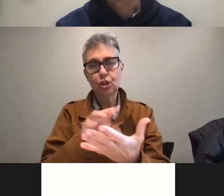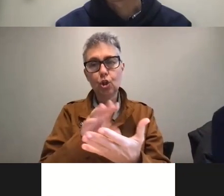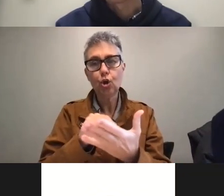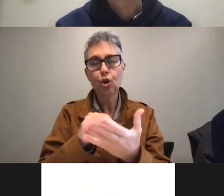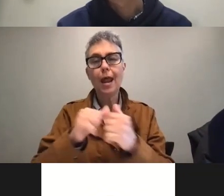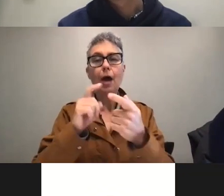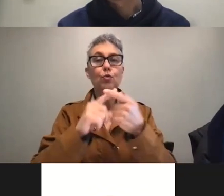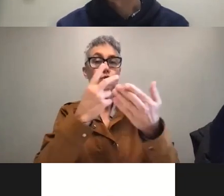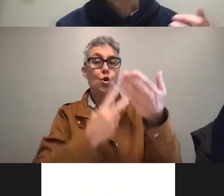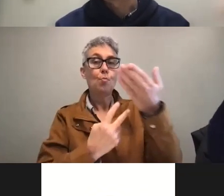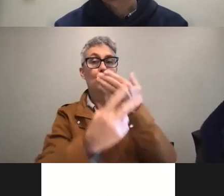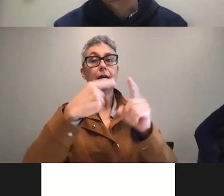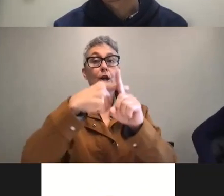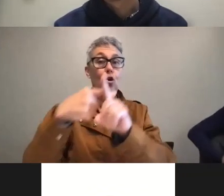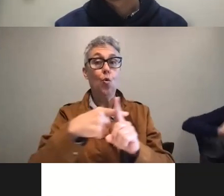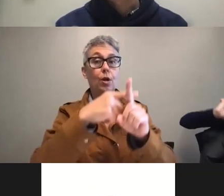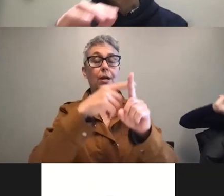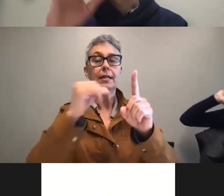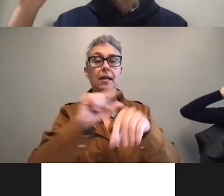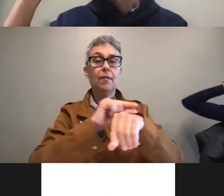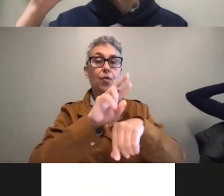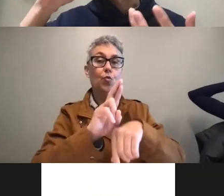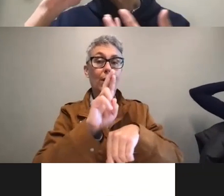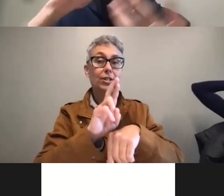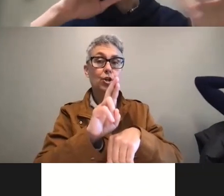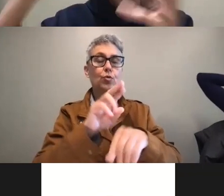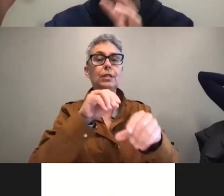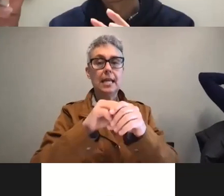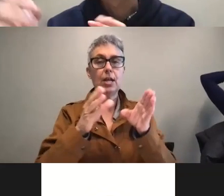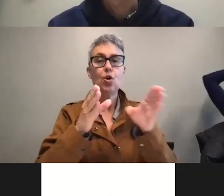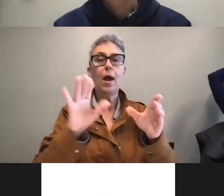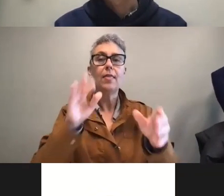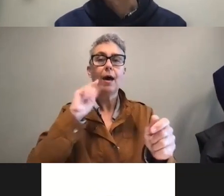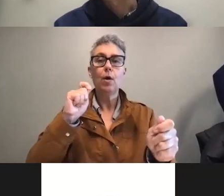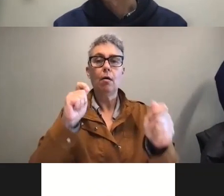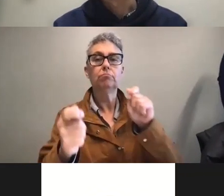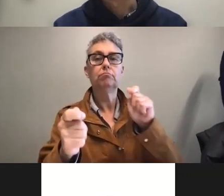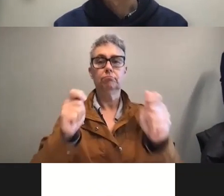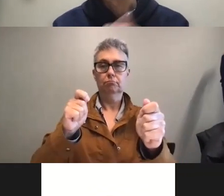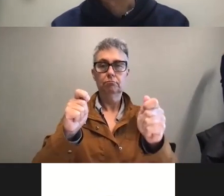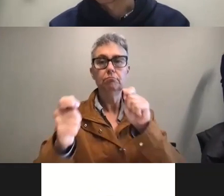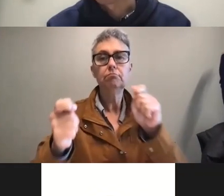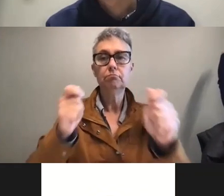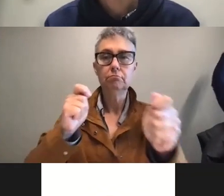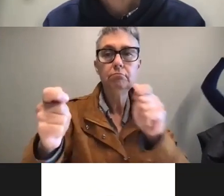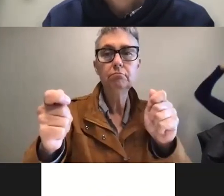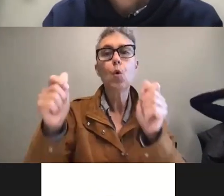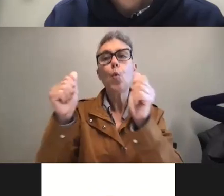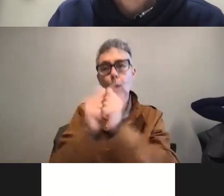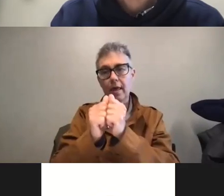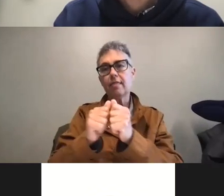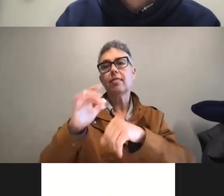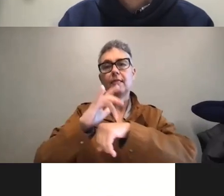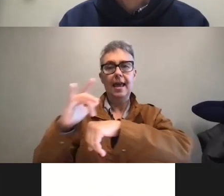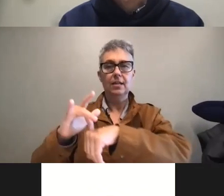predict the coordinates of the residues in a way that is equivariant to the antigen.